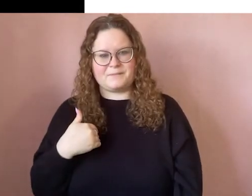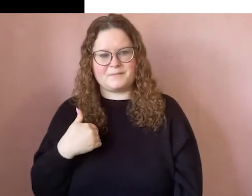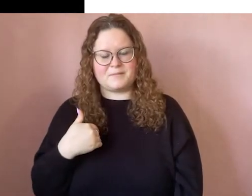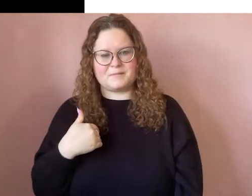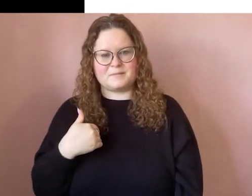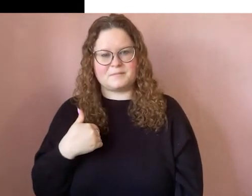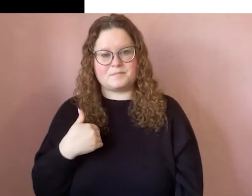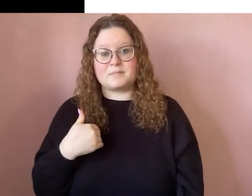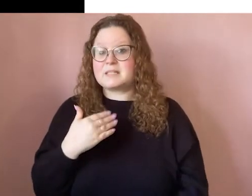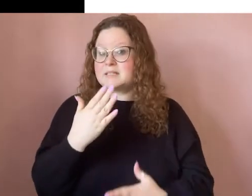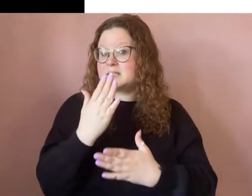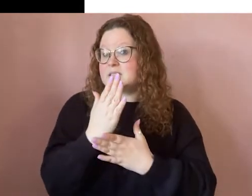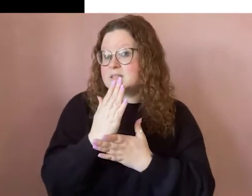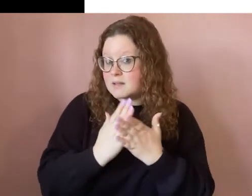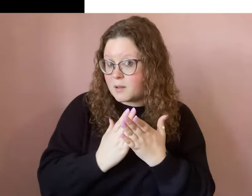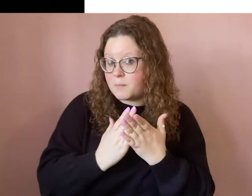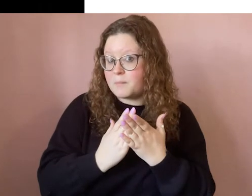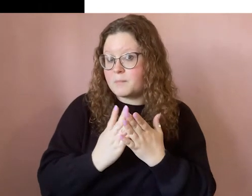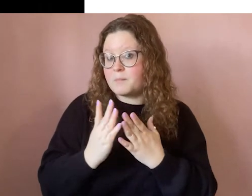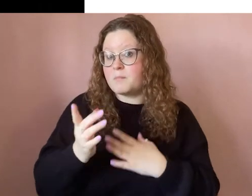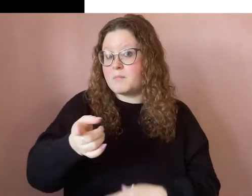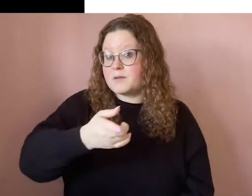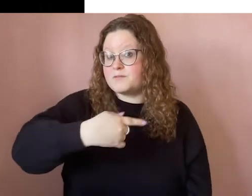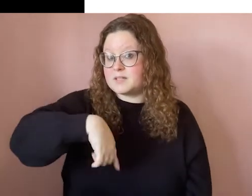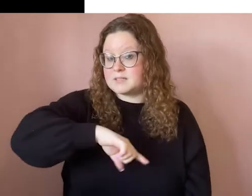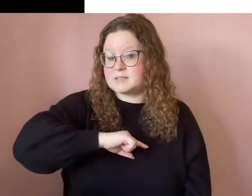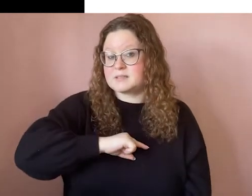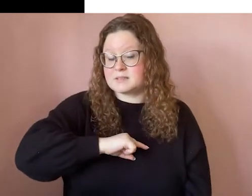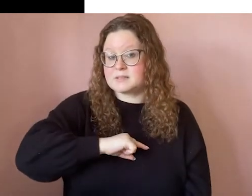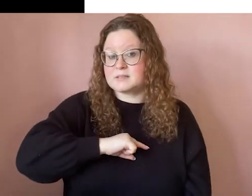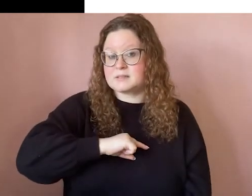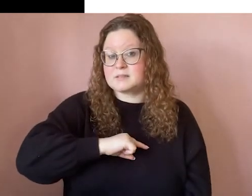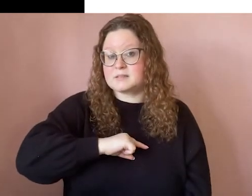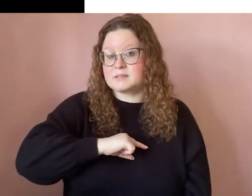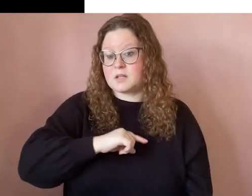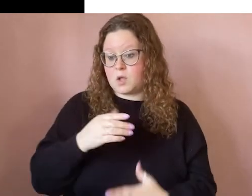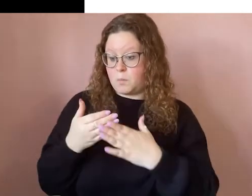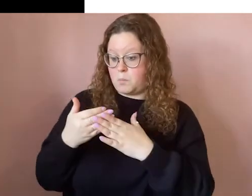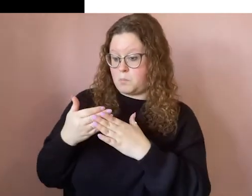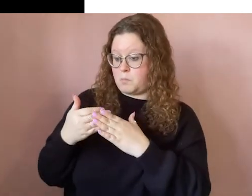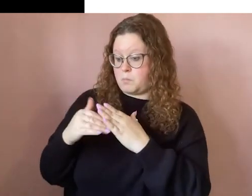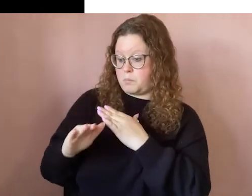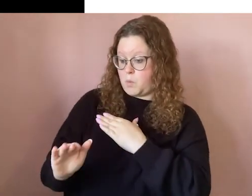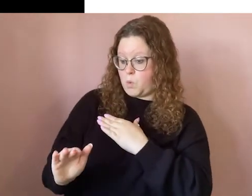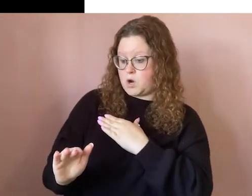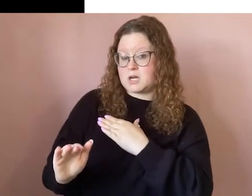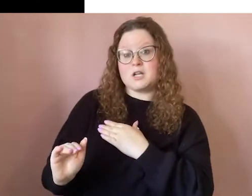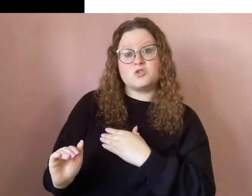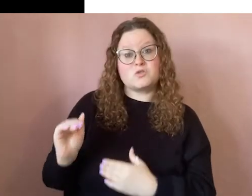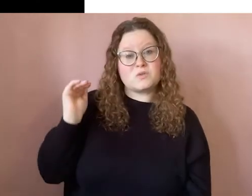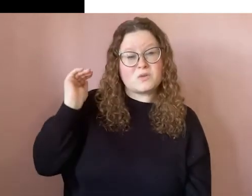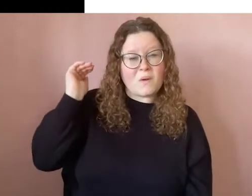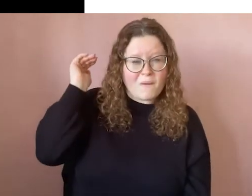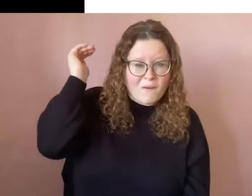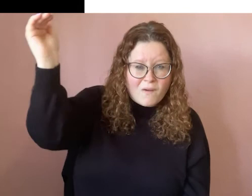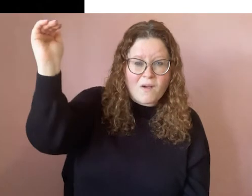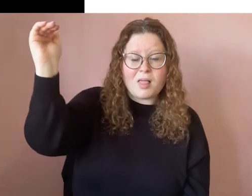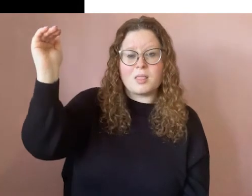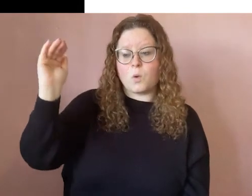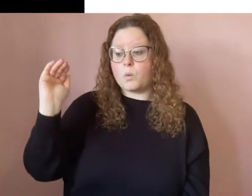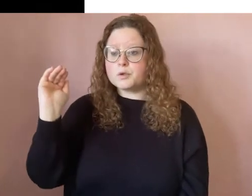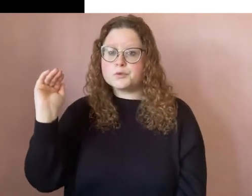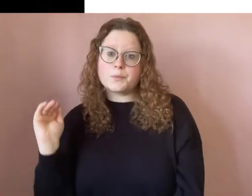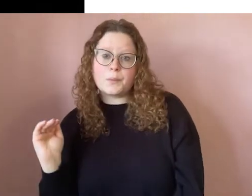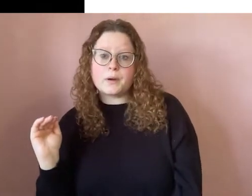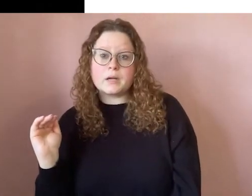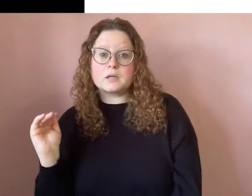has nothing to do with mental illness in 99 out of 100 cases. All those terrible shootings in the United States, for